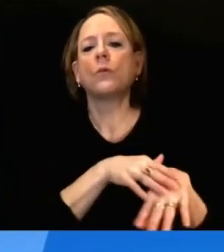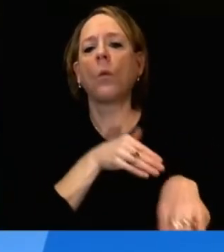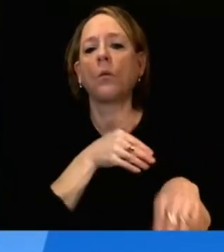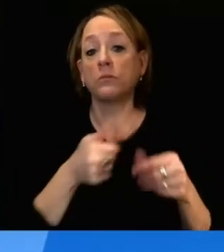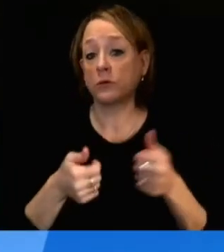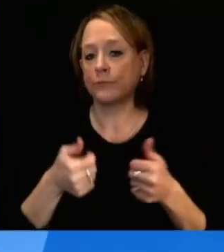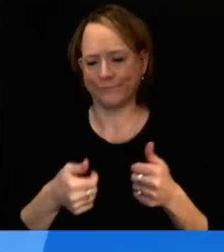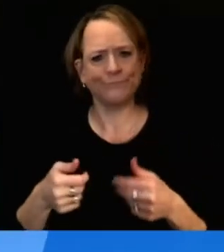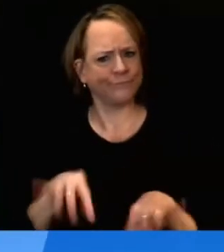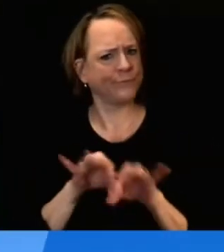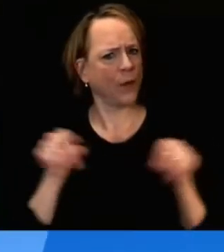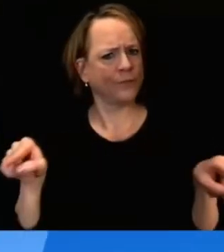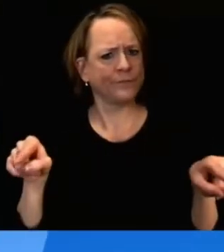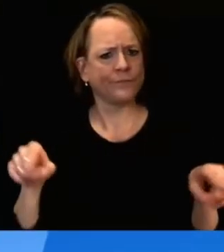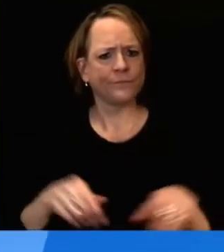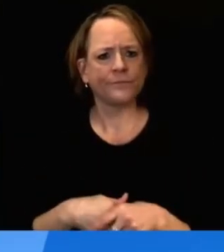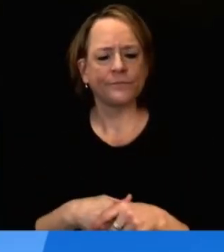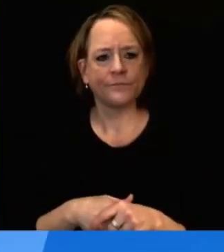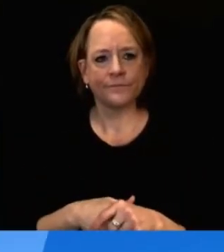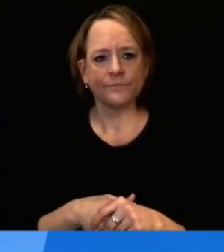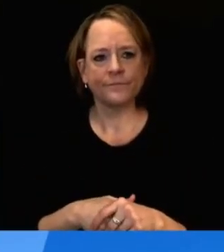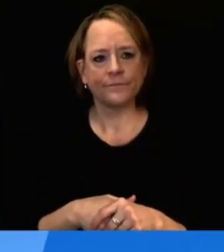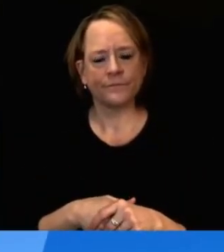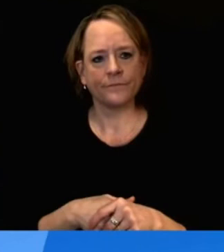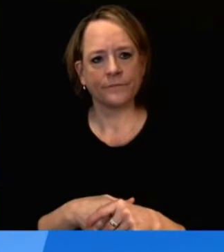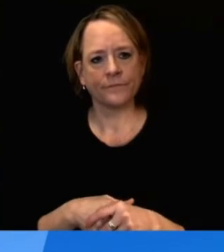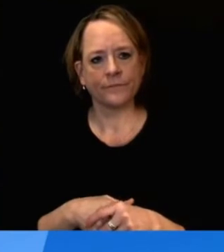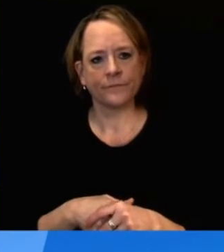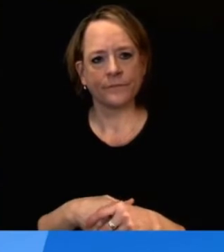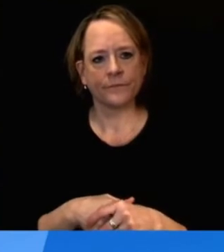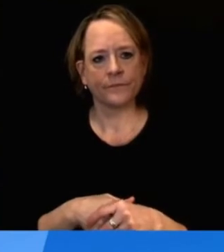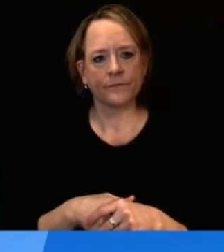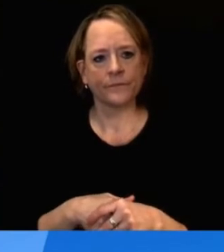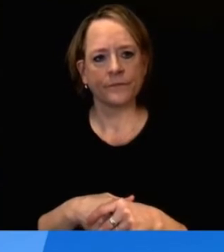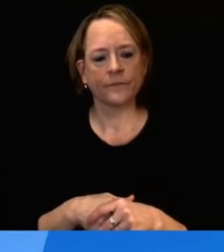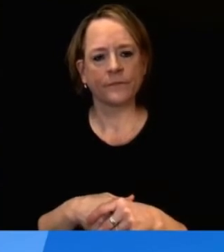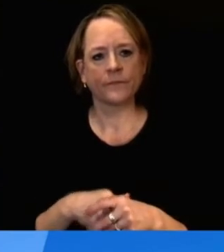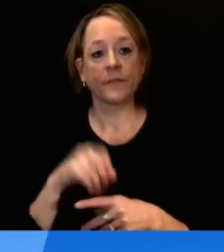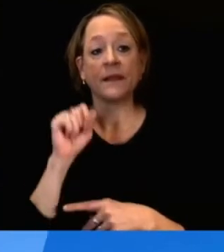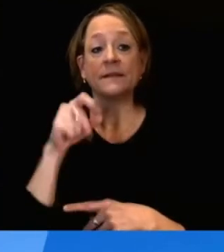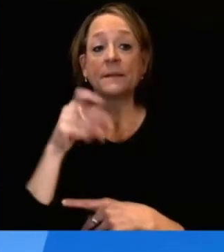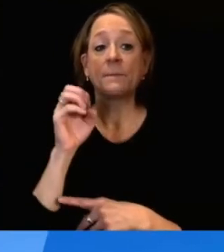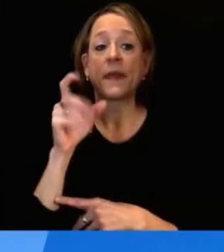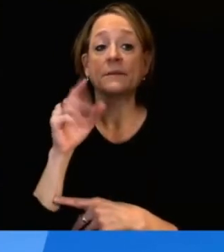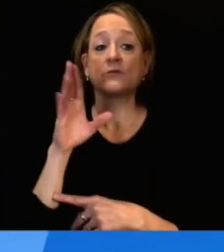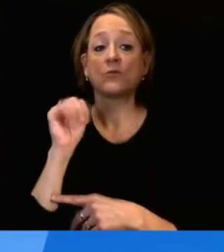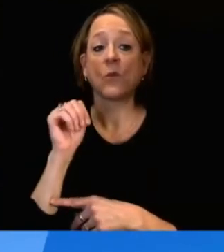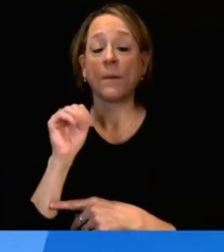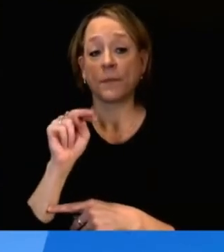Thank you. Now to Megan Marshall from Spectrum News. Megan?